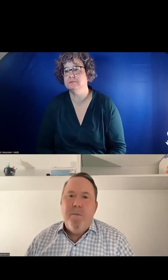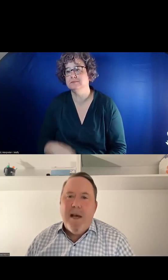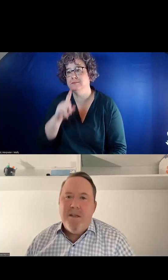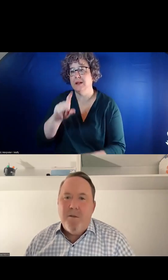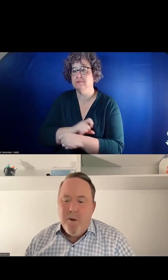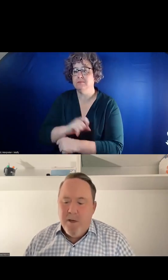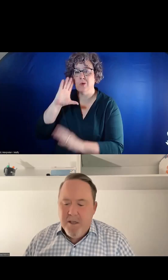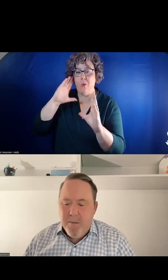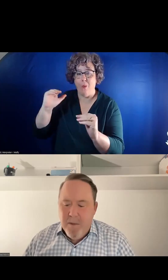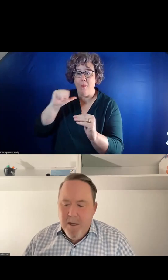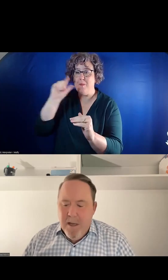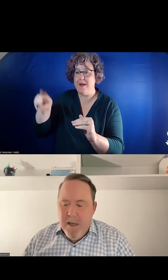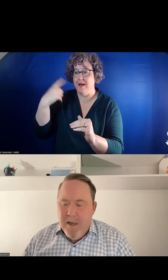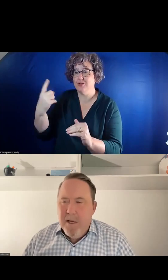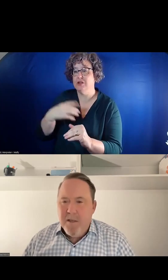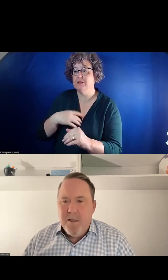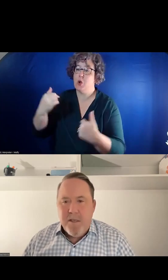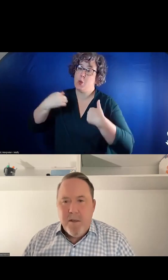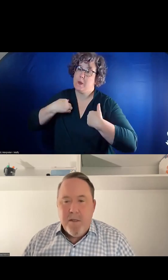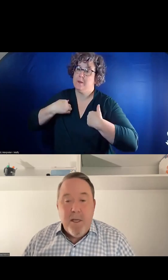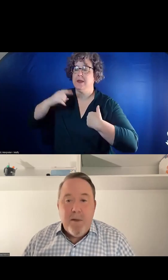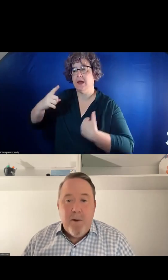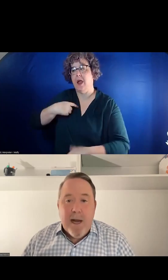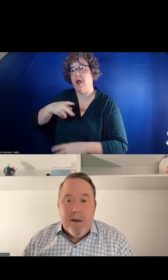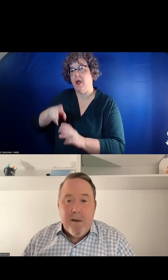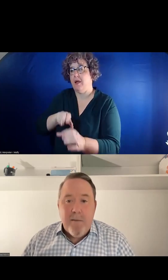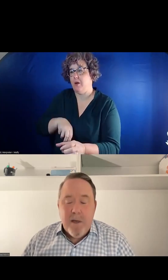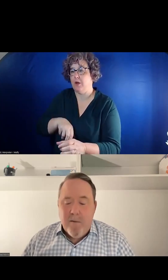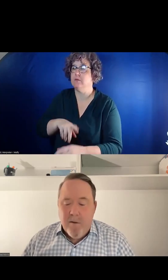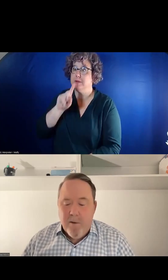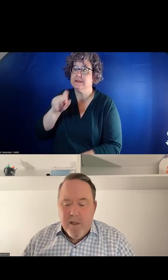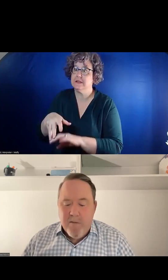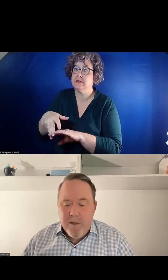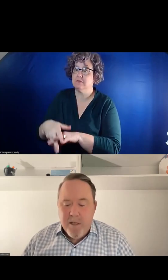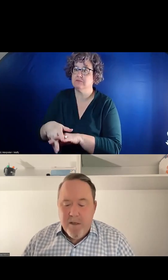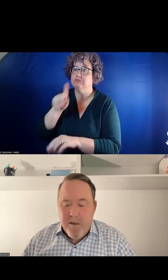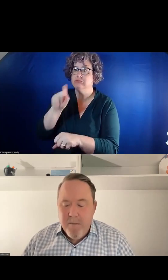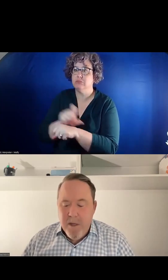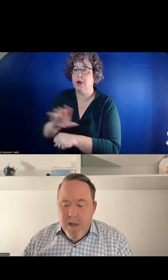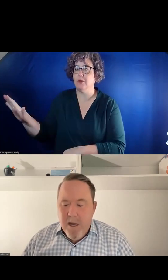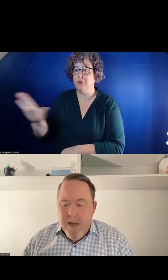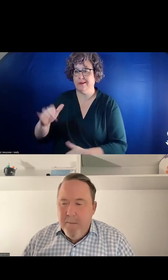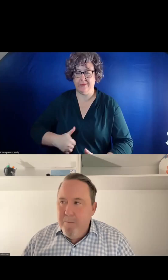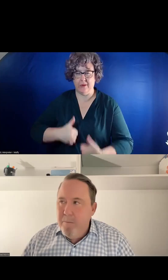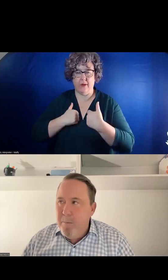moves past tokenism because it's steeped in reality of what these folks can do.